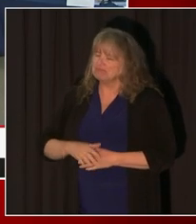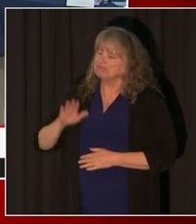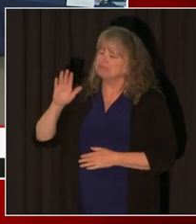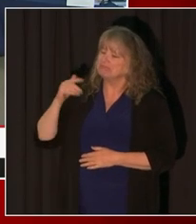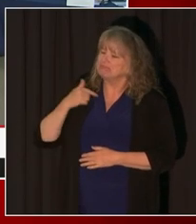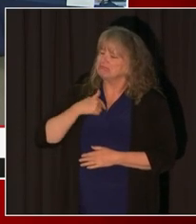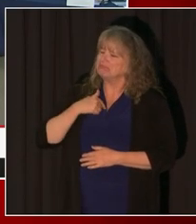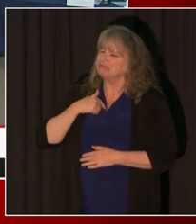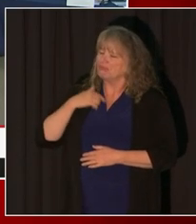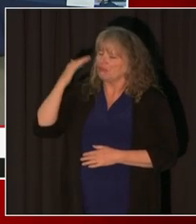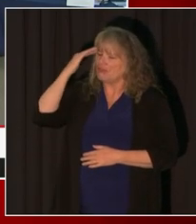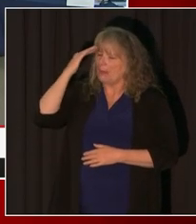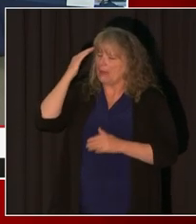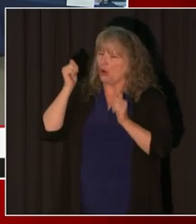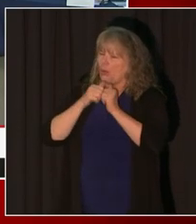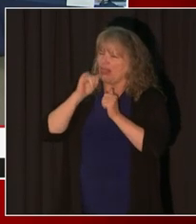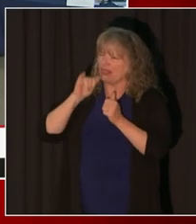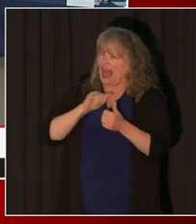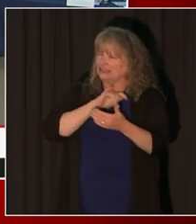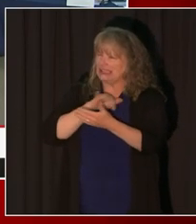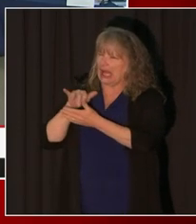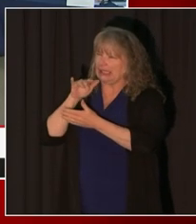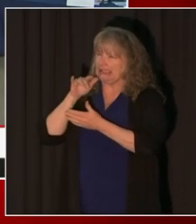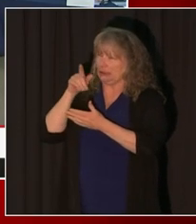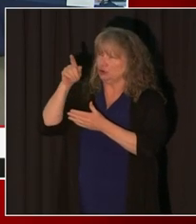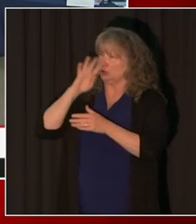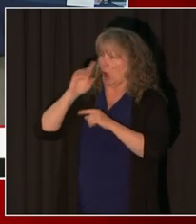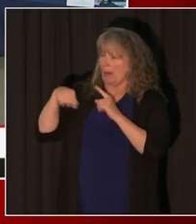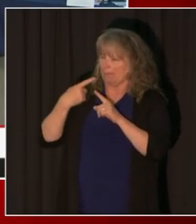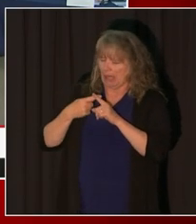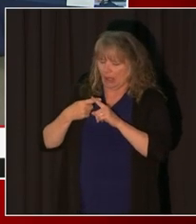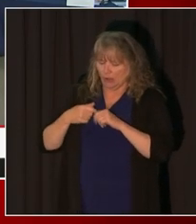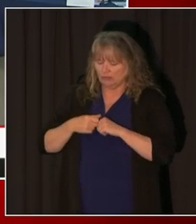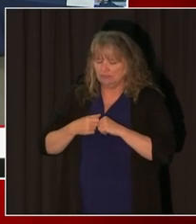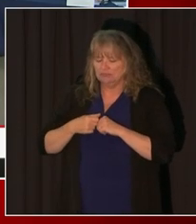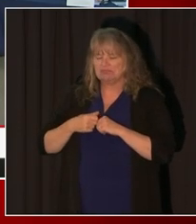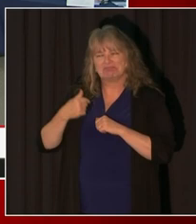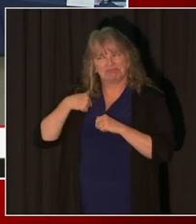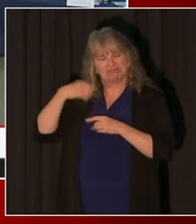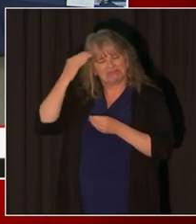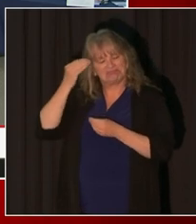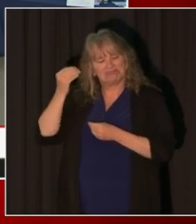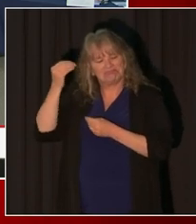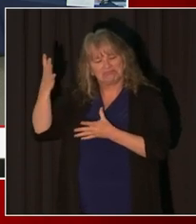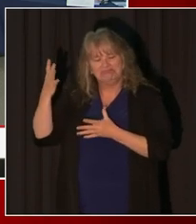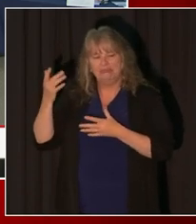am very familiar with the study that you are referring to, and I will say that there is no